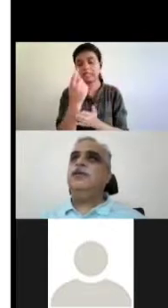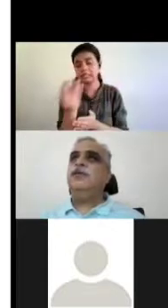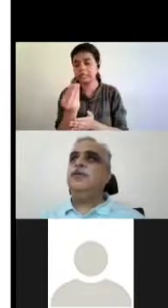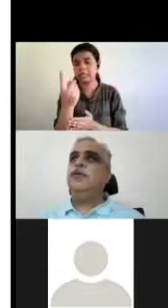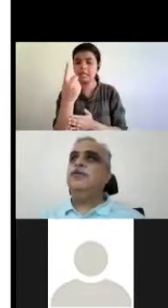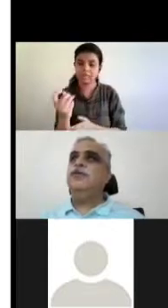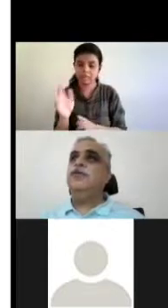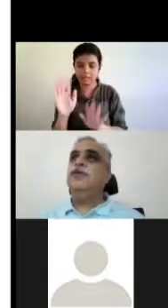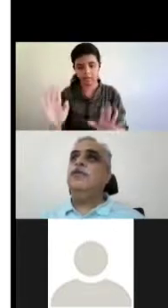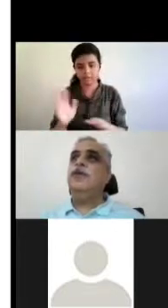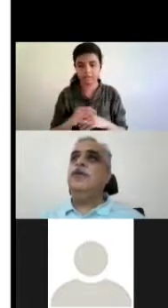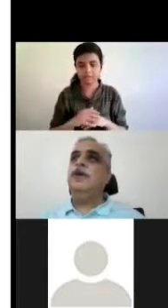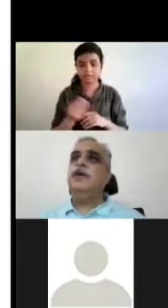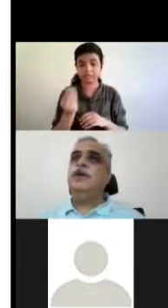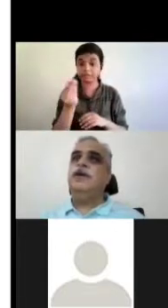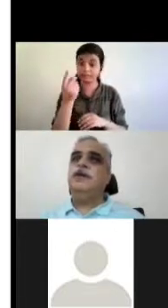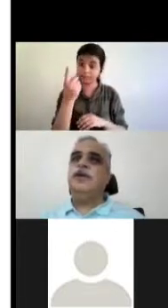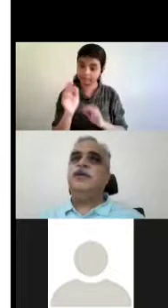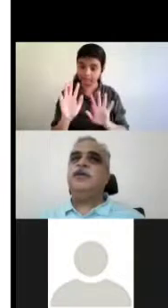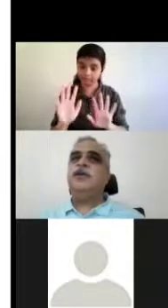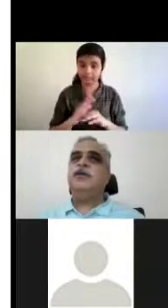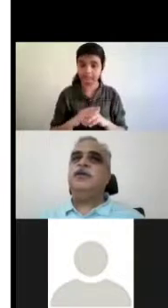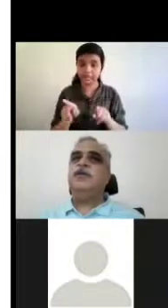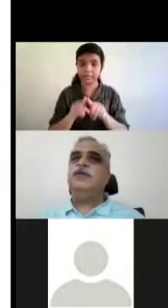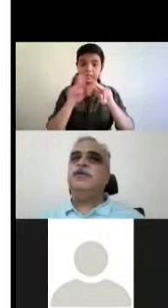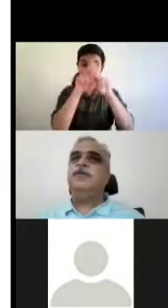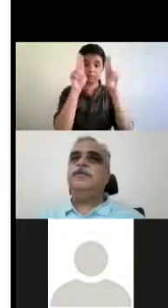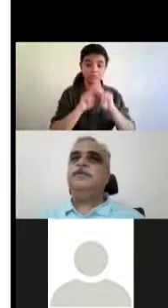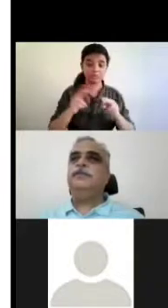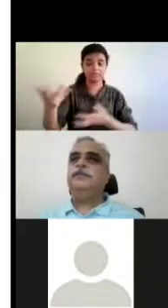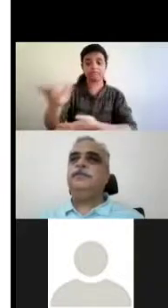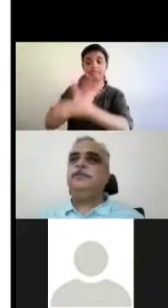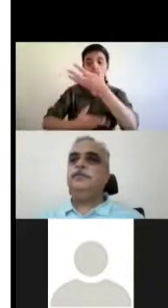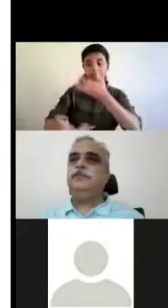exceptions also for the international exchange